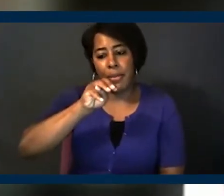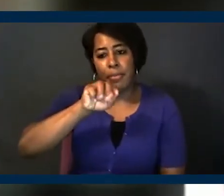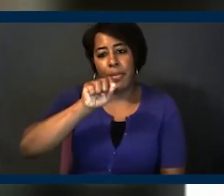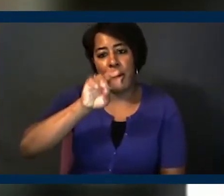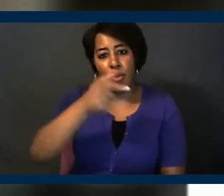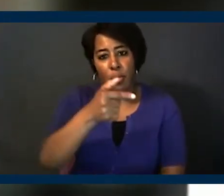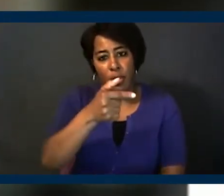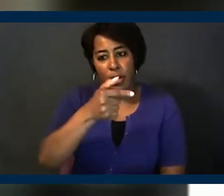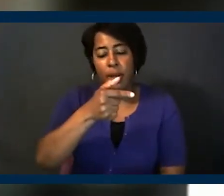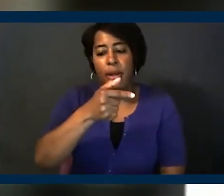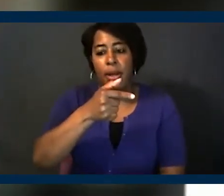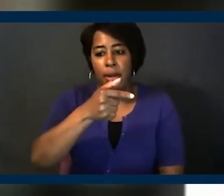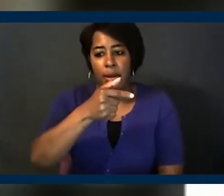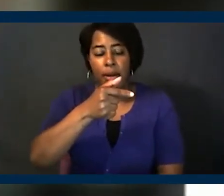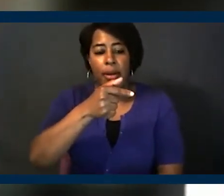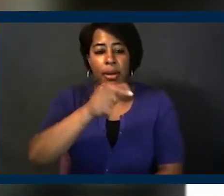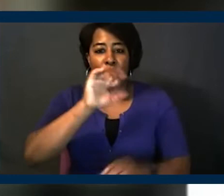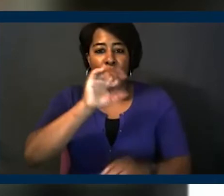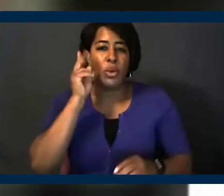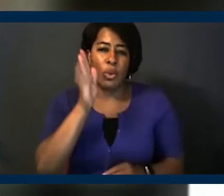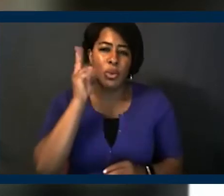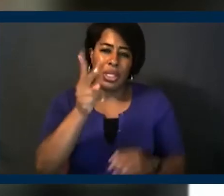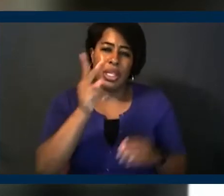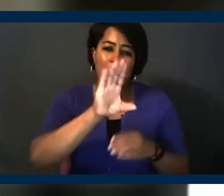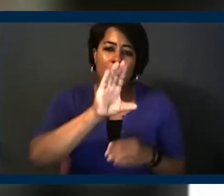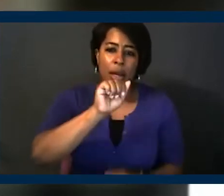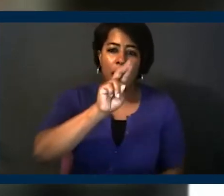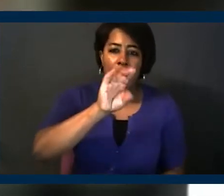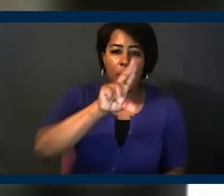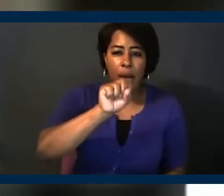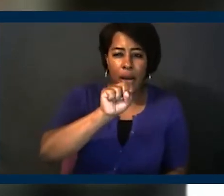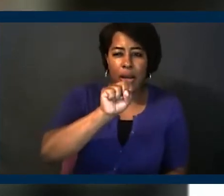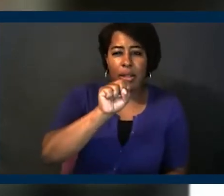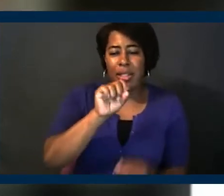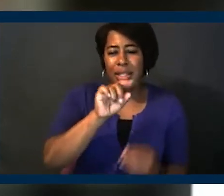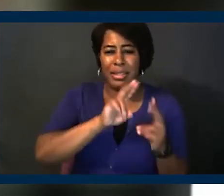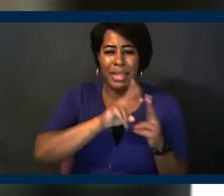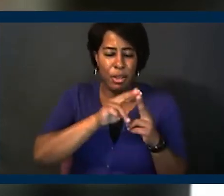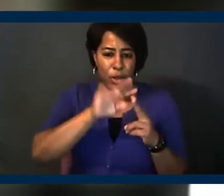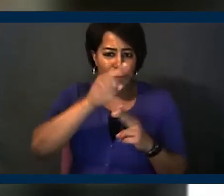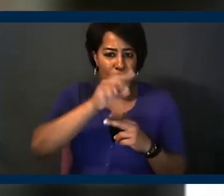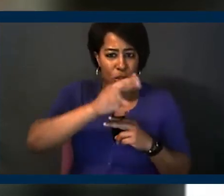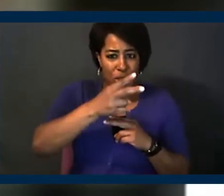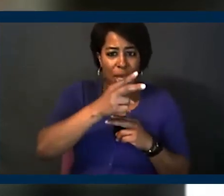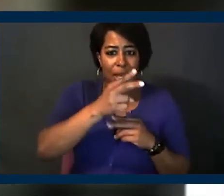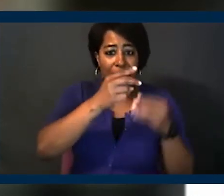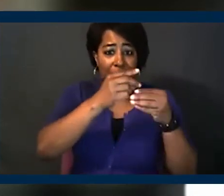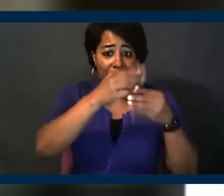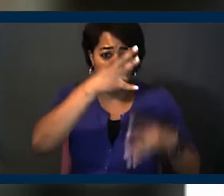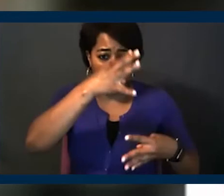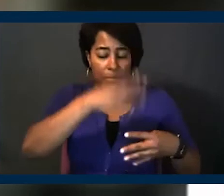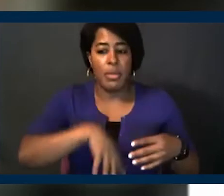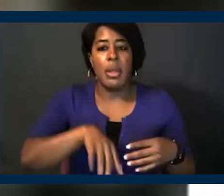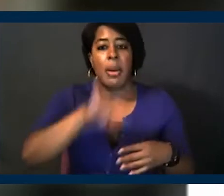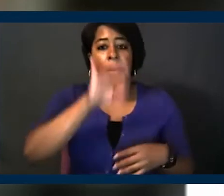CADEM.org, go to the caucuses. We are the first or second caucus listed, and you just pick your membership,